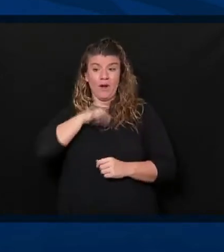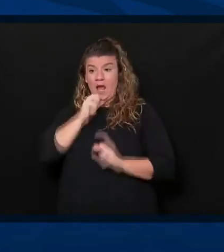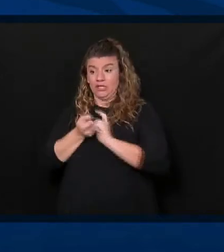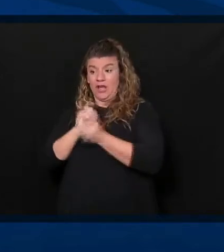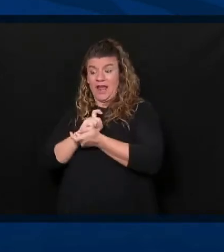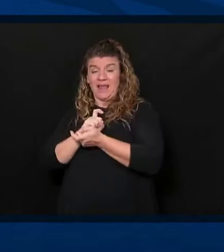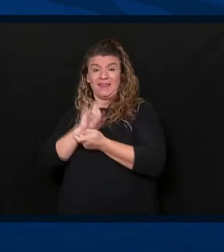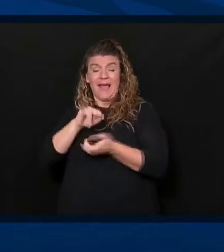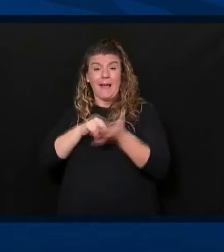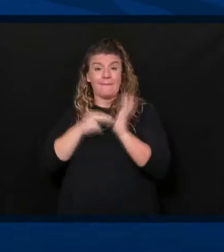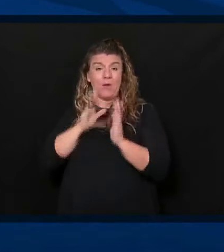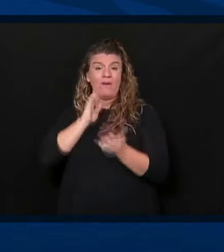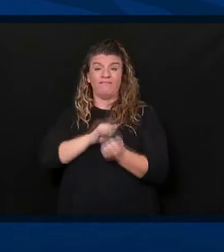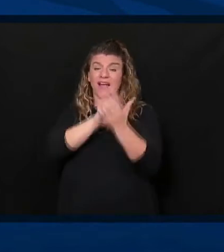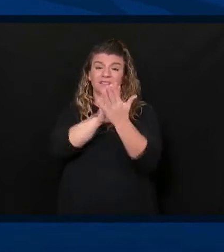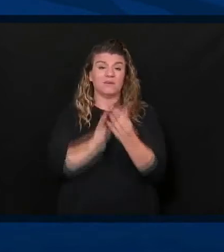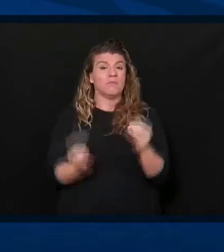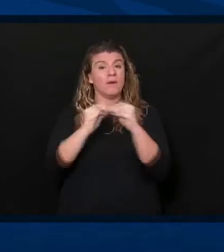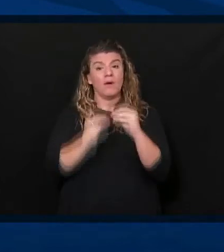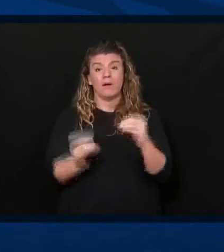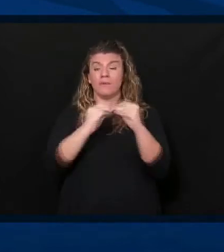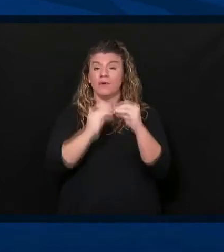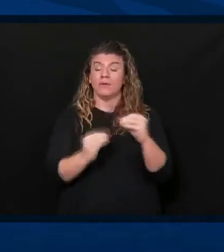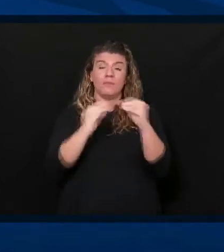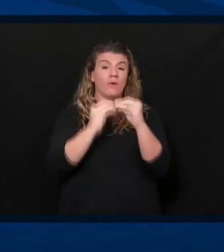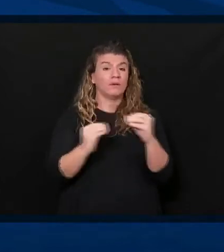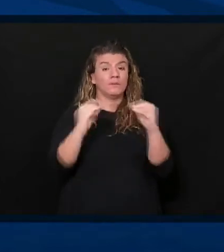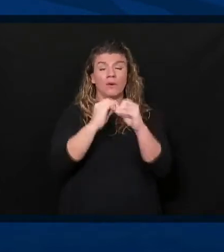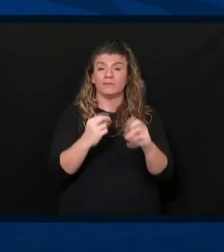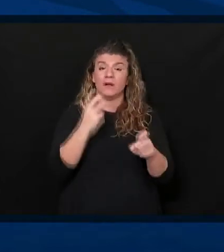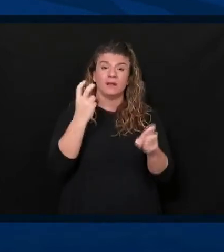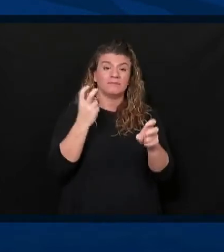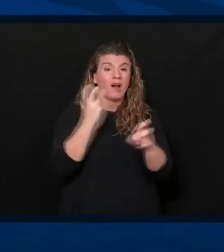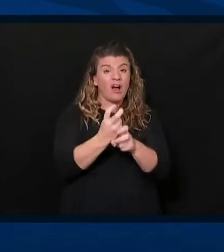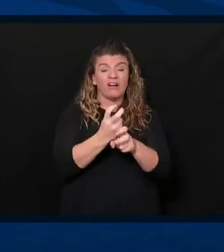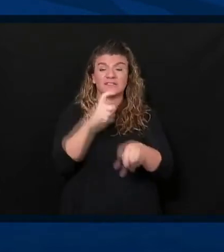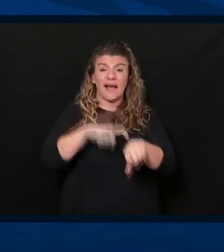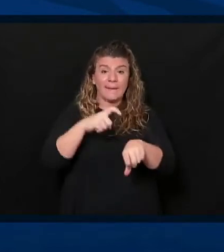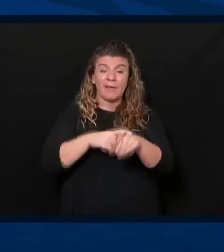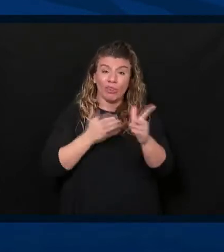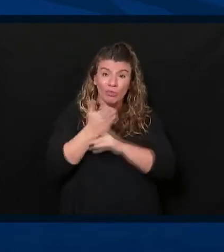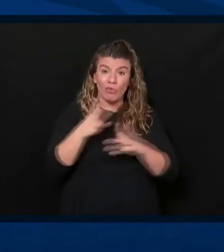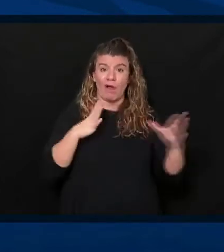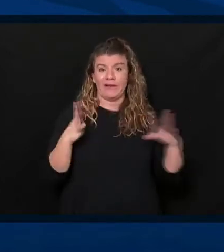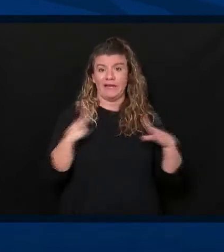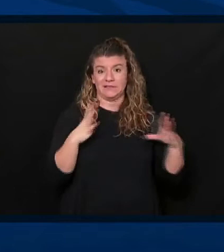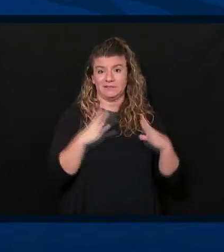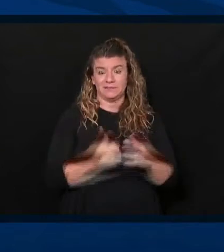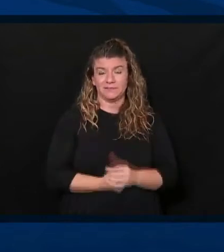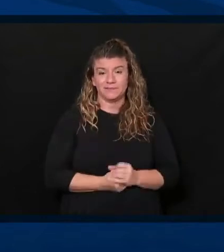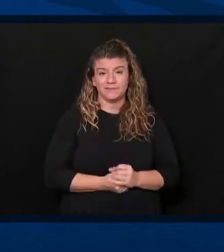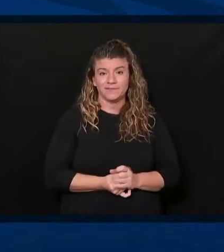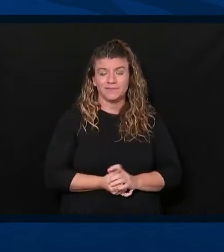is facing, say, over the next month or so between now and Christmas or the new year? Thank you.